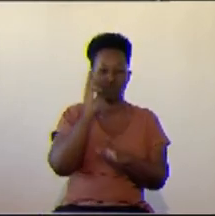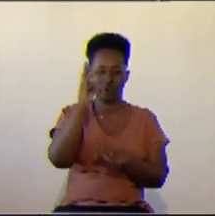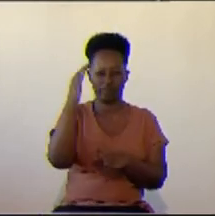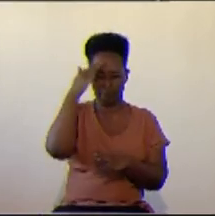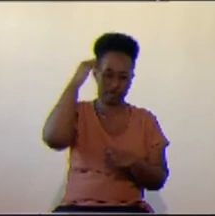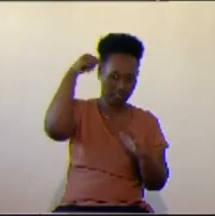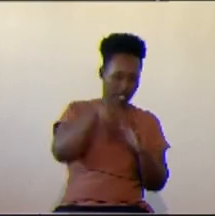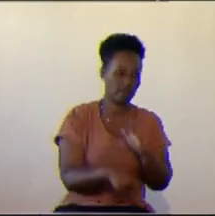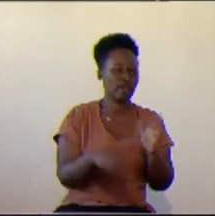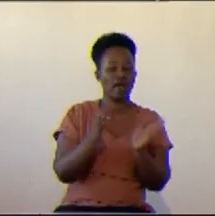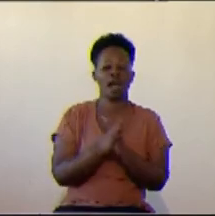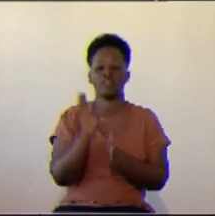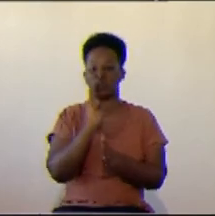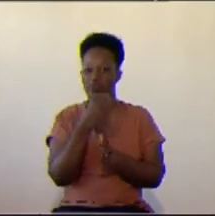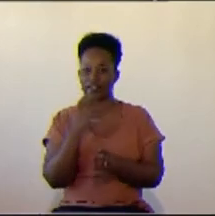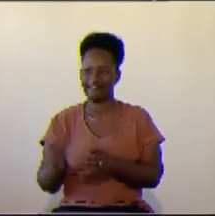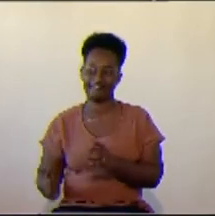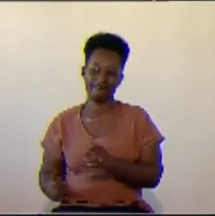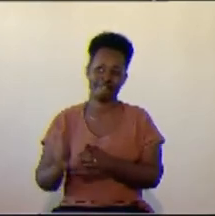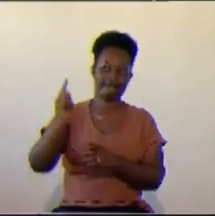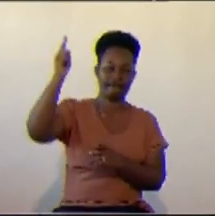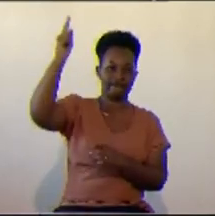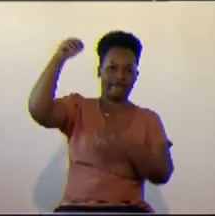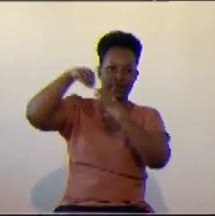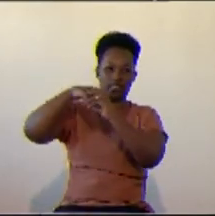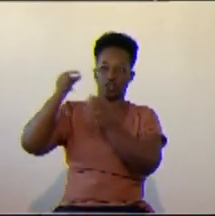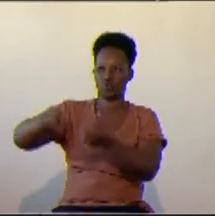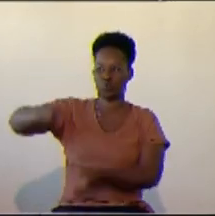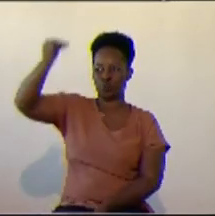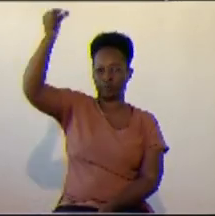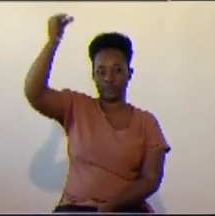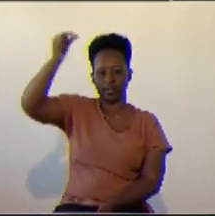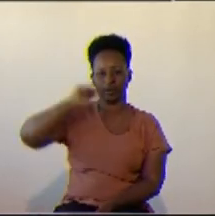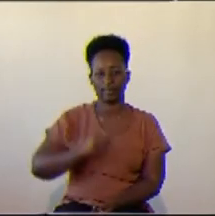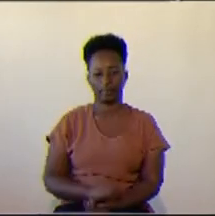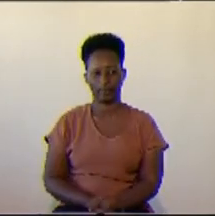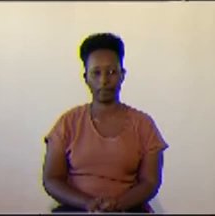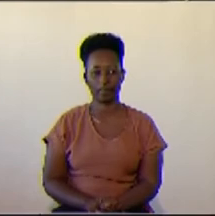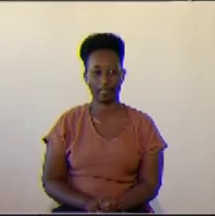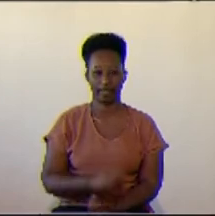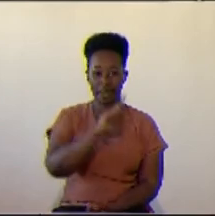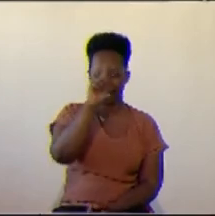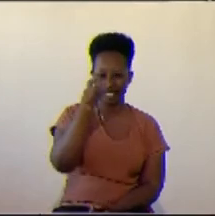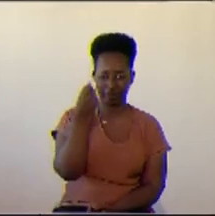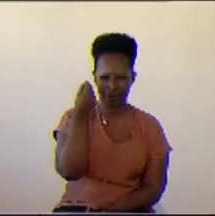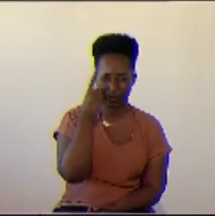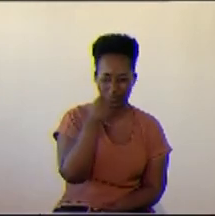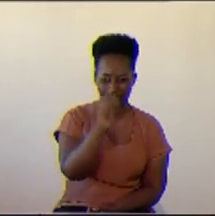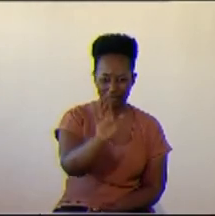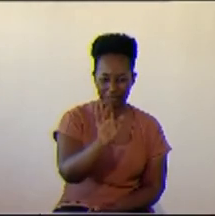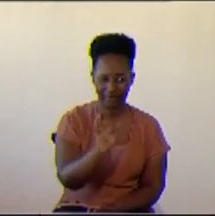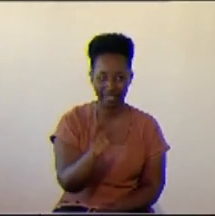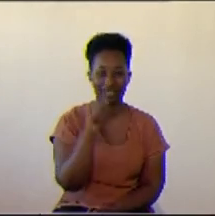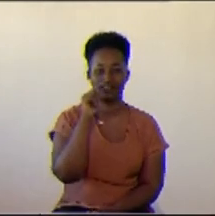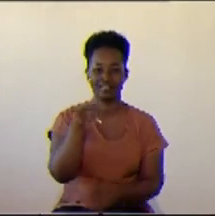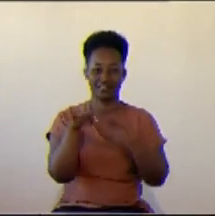here and the liquid will rise further into the tube. Does that make sense to you? That is